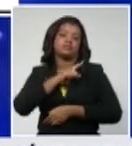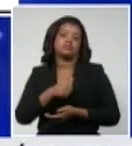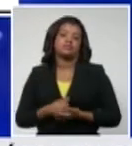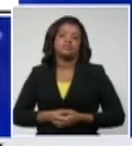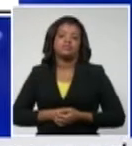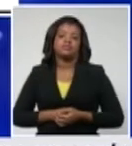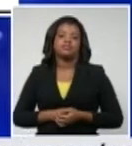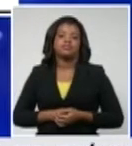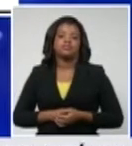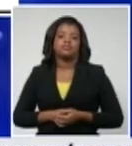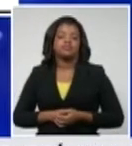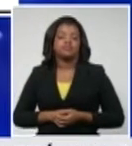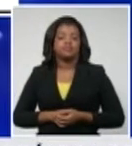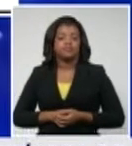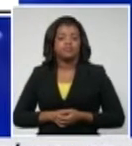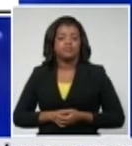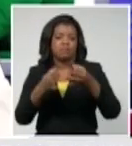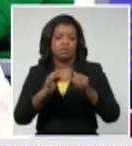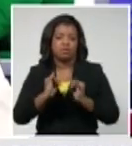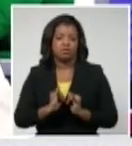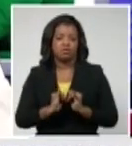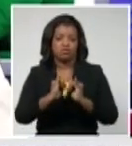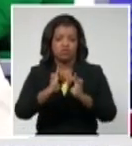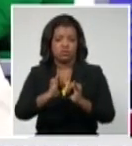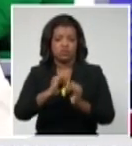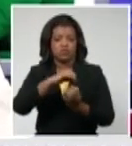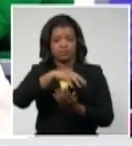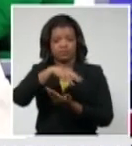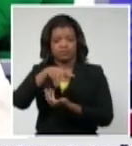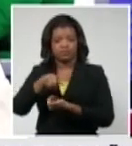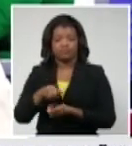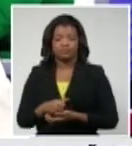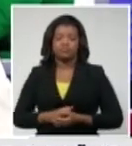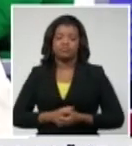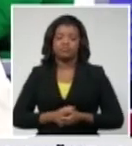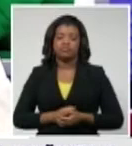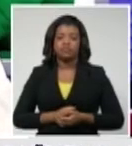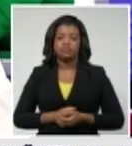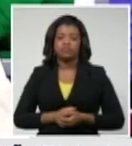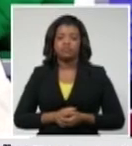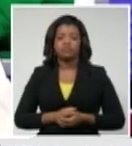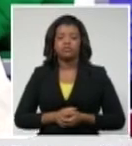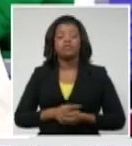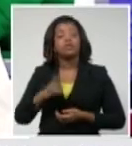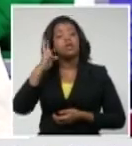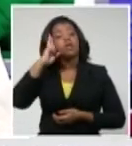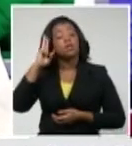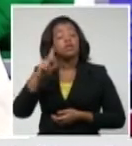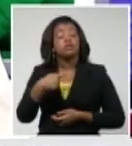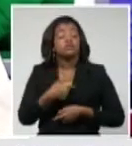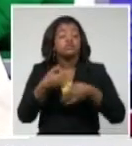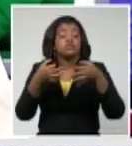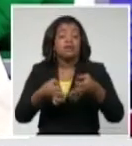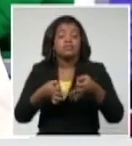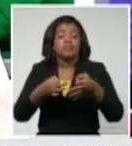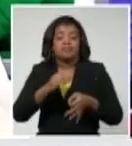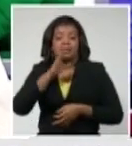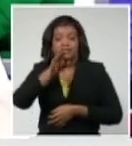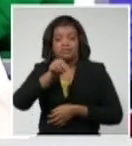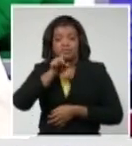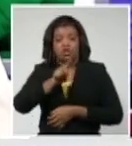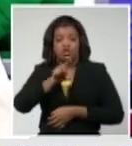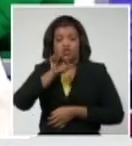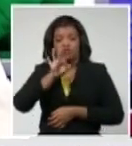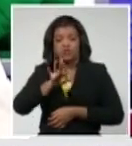and Sancti Spiritus with 5%. This is the situation in Cuba. Now we are going to turn